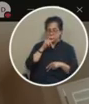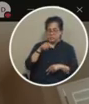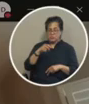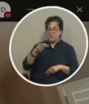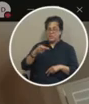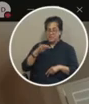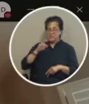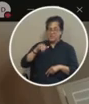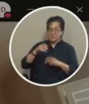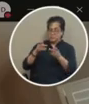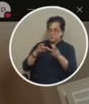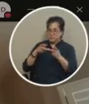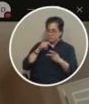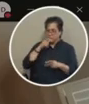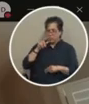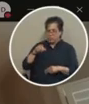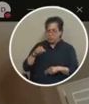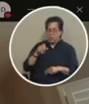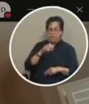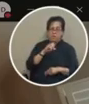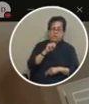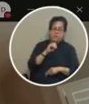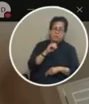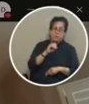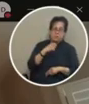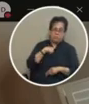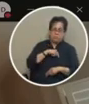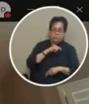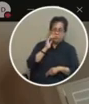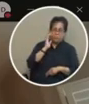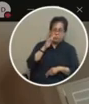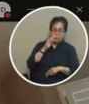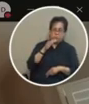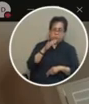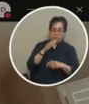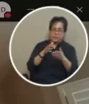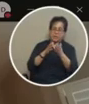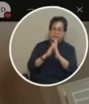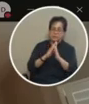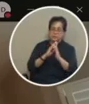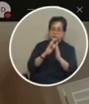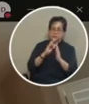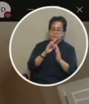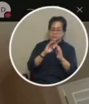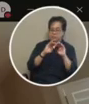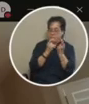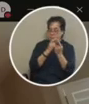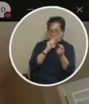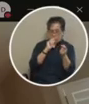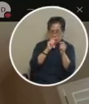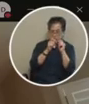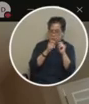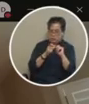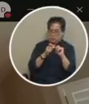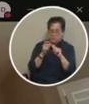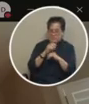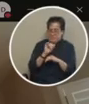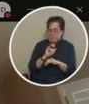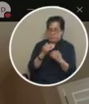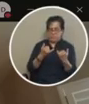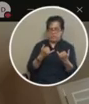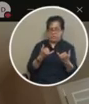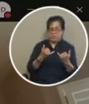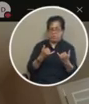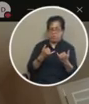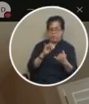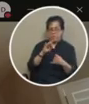hire for those positions. So we will be coming to you with those adjustments as we are today if we need